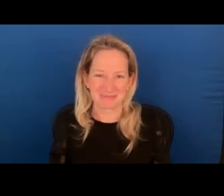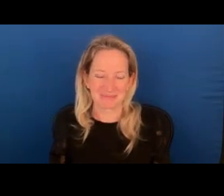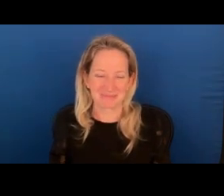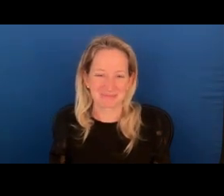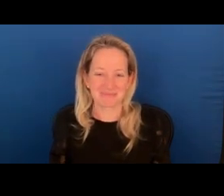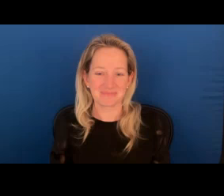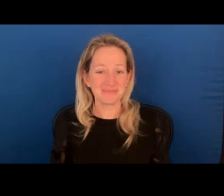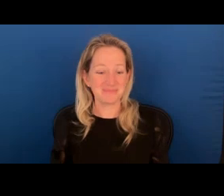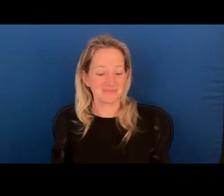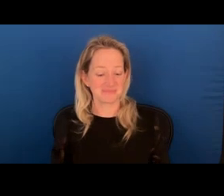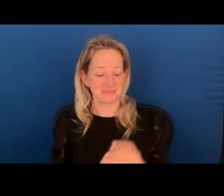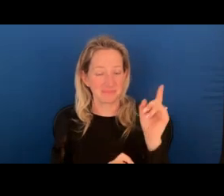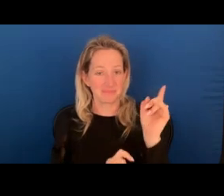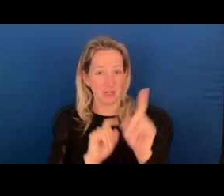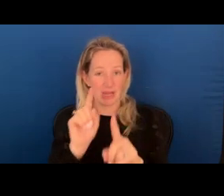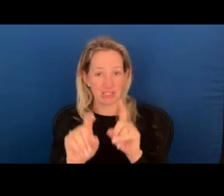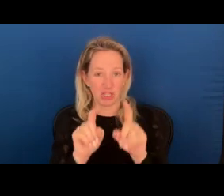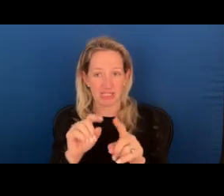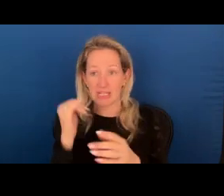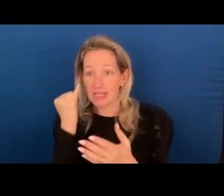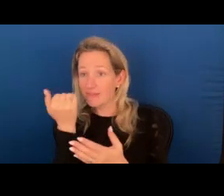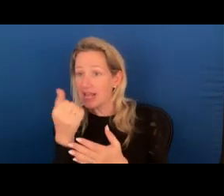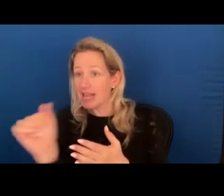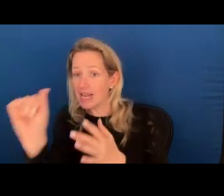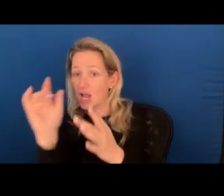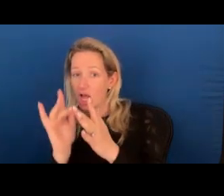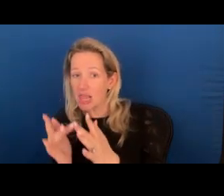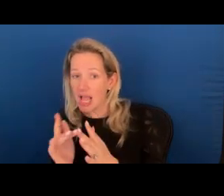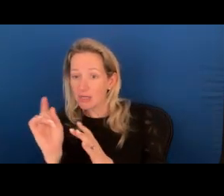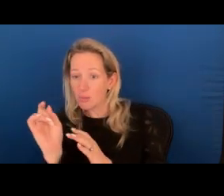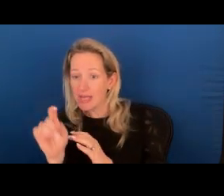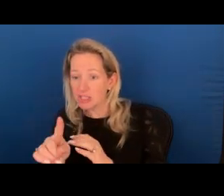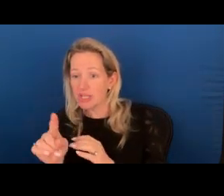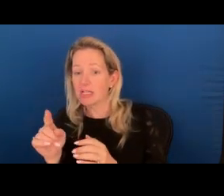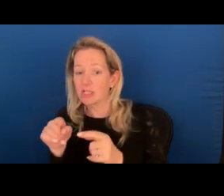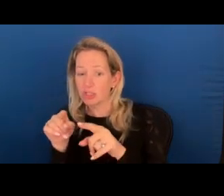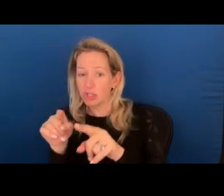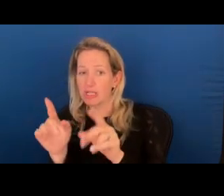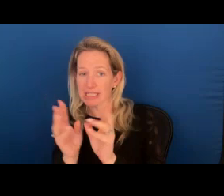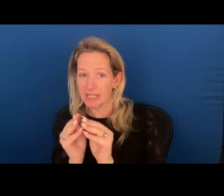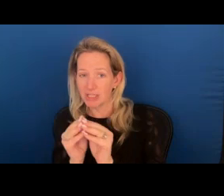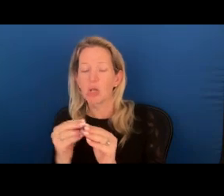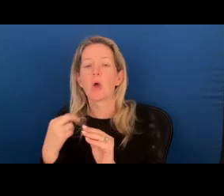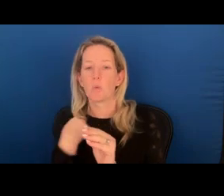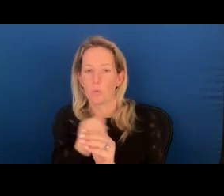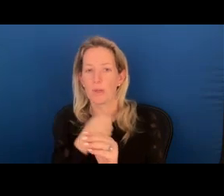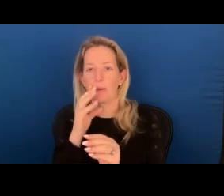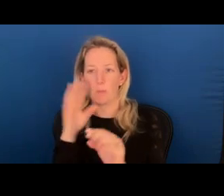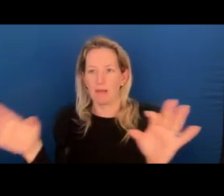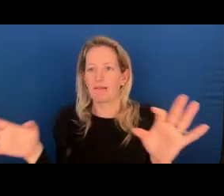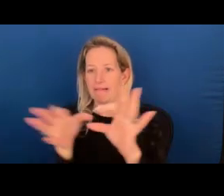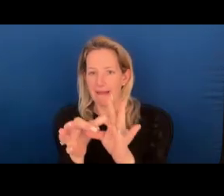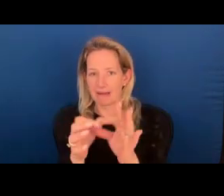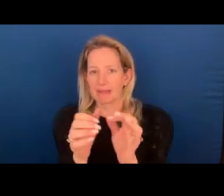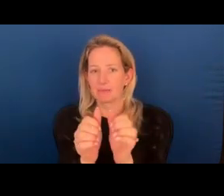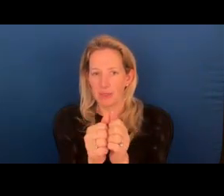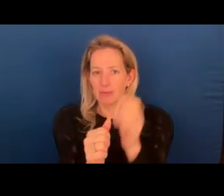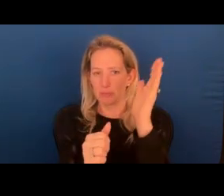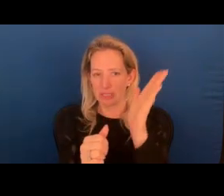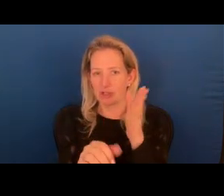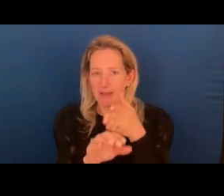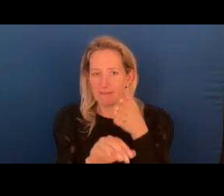Take questions now. If you have an online question and we cannot get to you in time during the session, we will connect you with the presenters afterwards. Do we